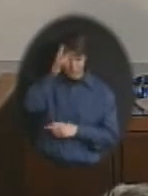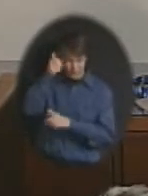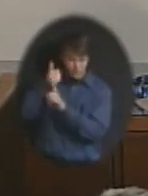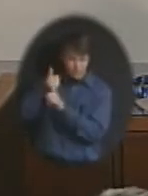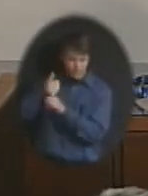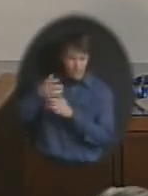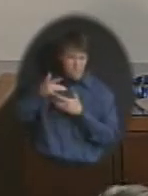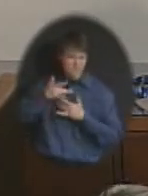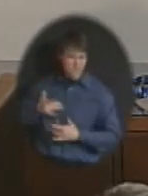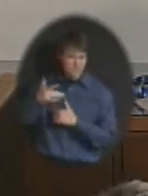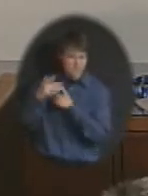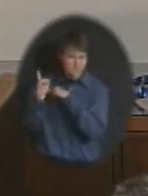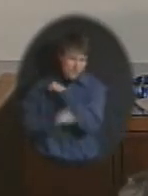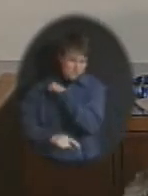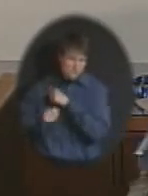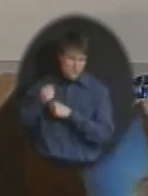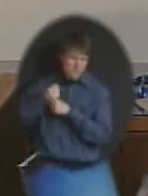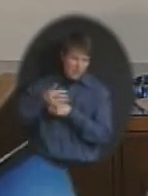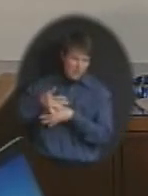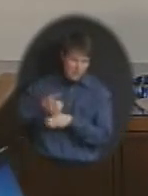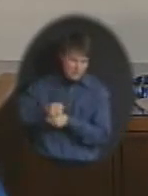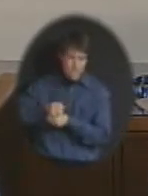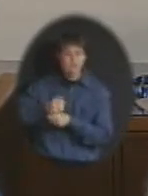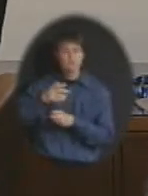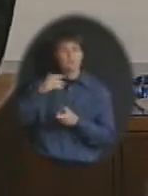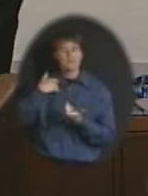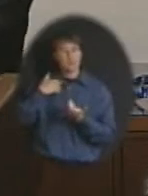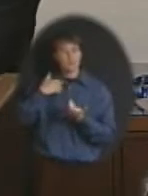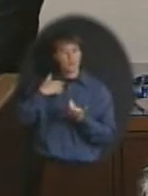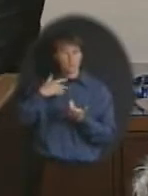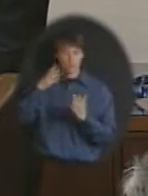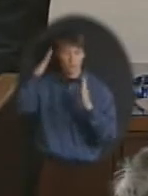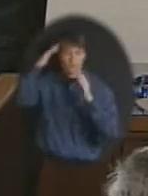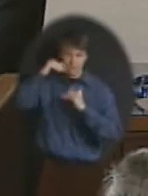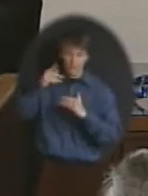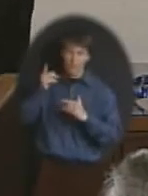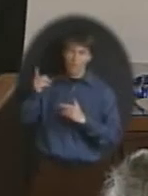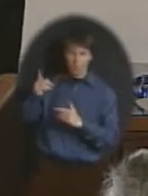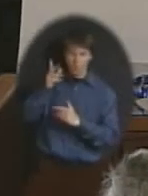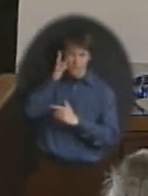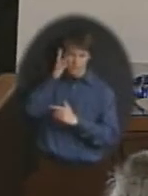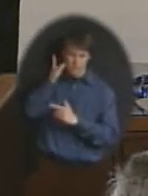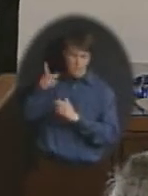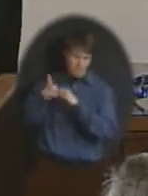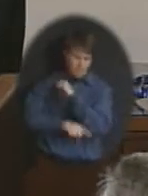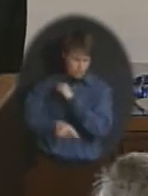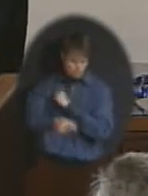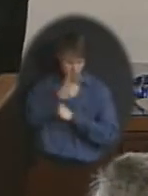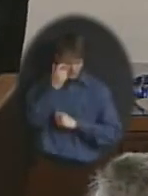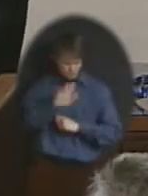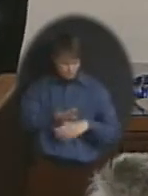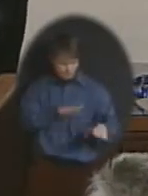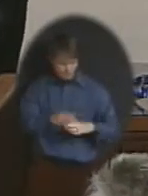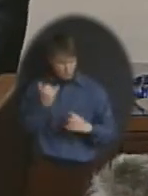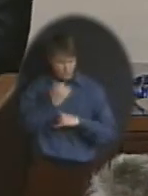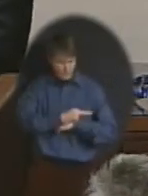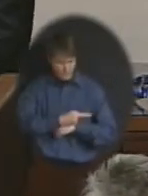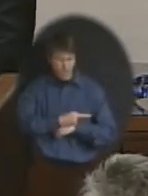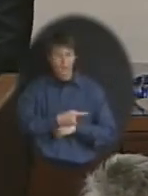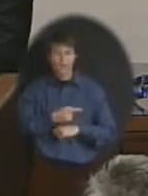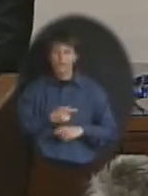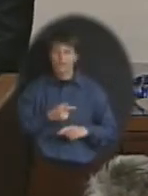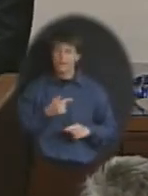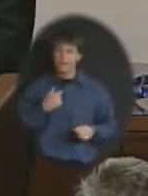punisher in that, because one would expect then, or the thought being, that they're going to do something punishing because of your day's behavior. We